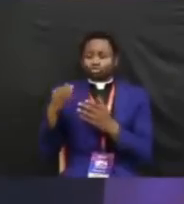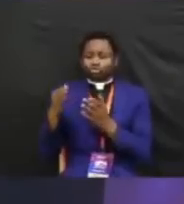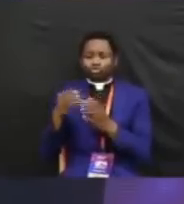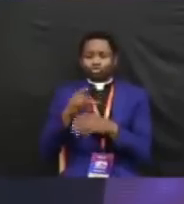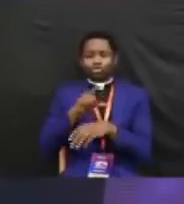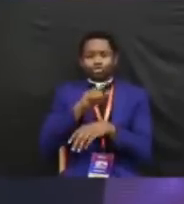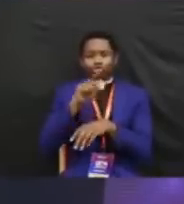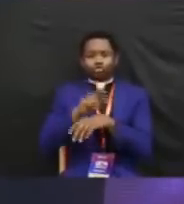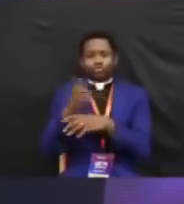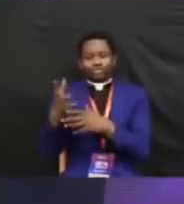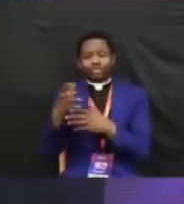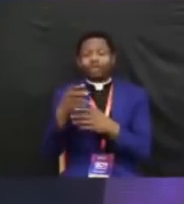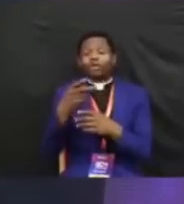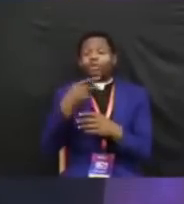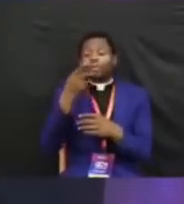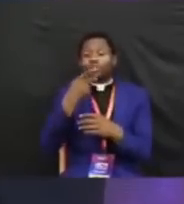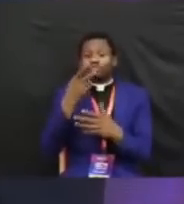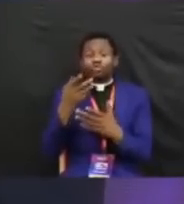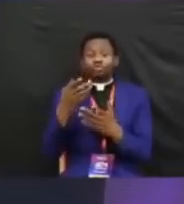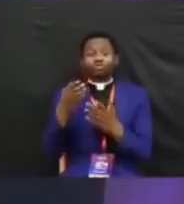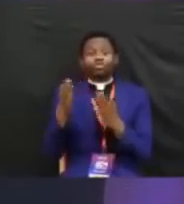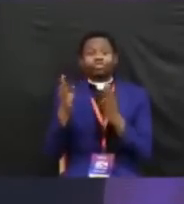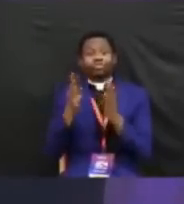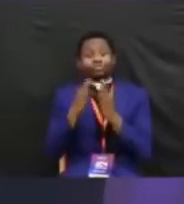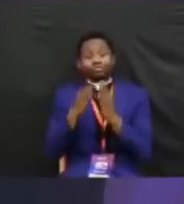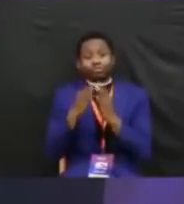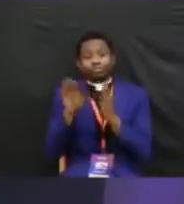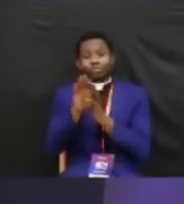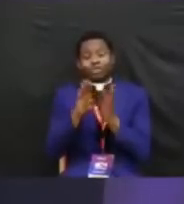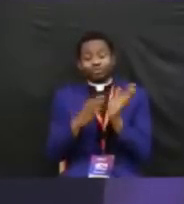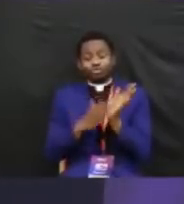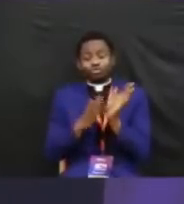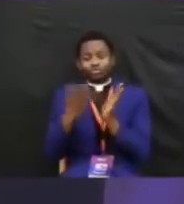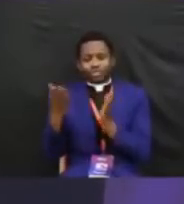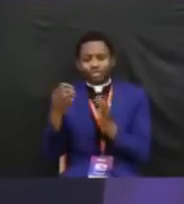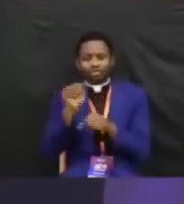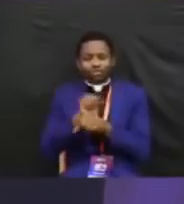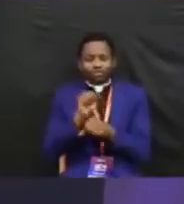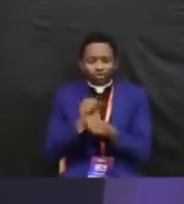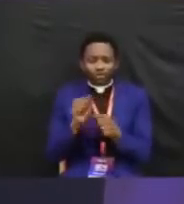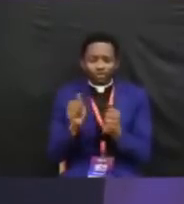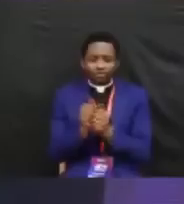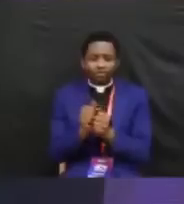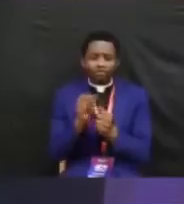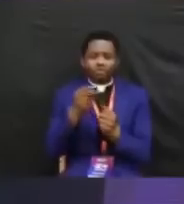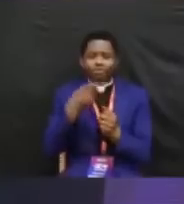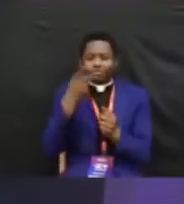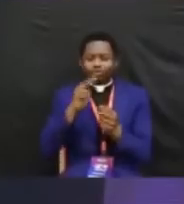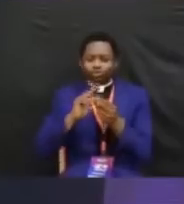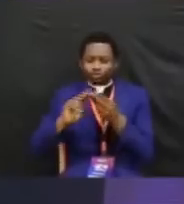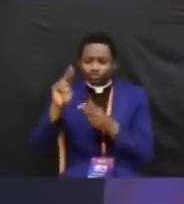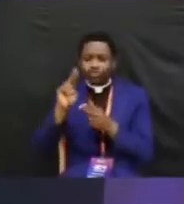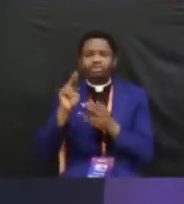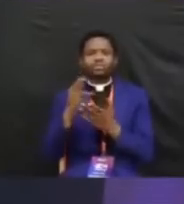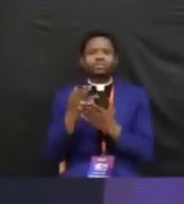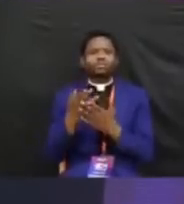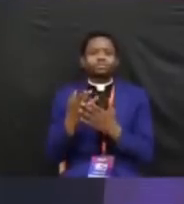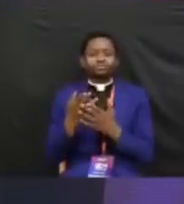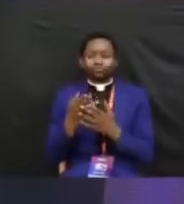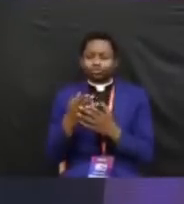Pentecost Francophone Theological Bible School is working closely with Pentecost University to